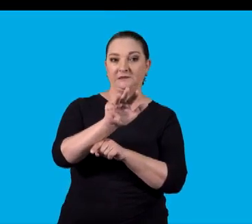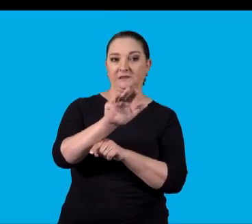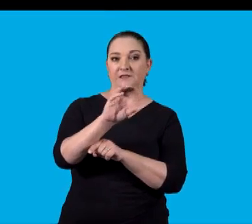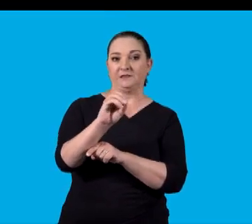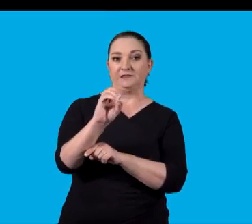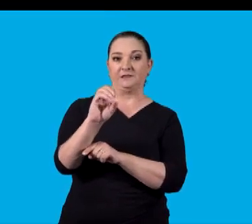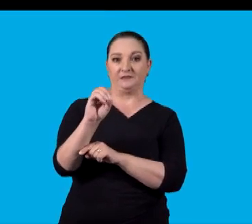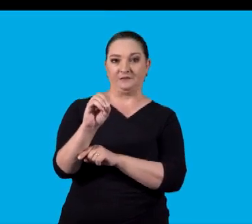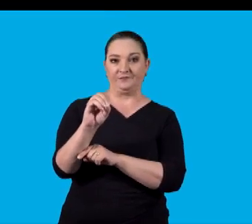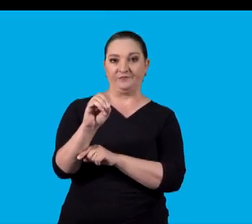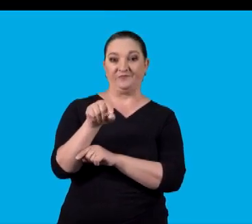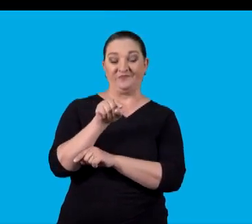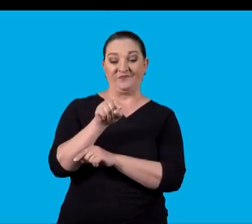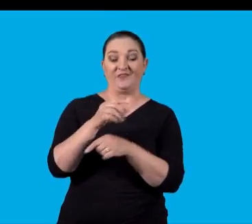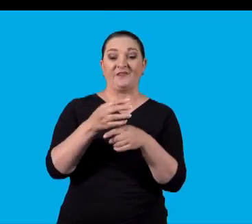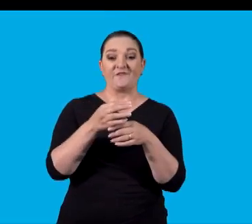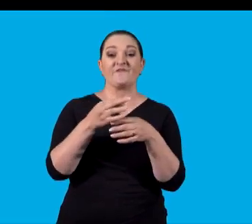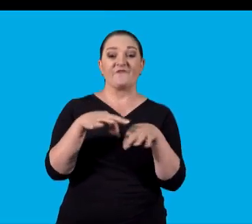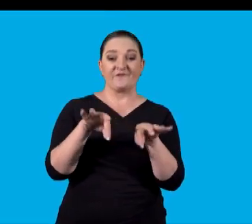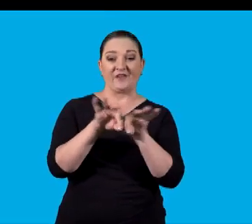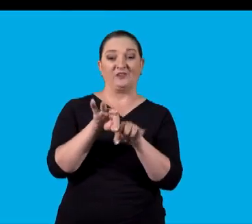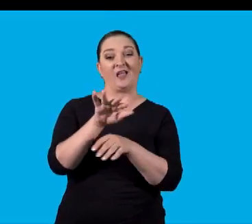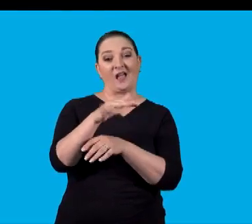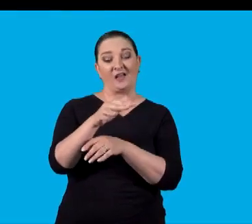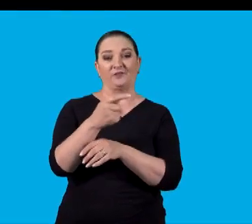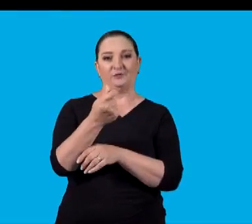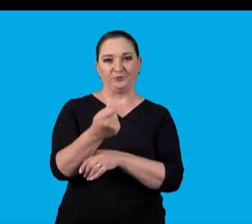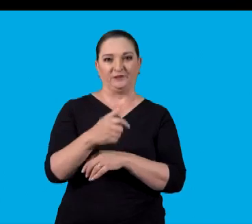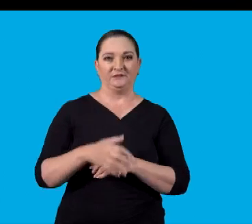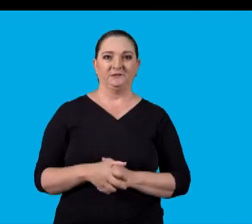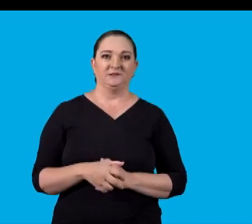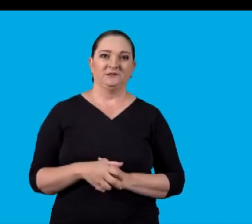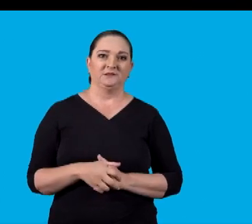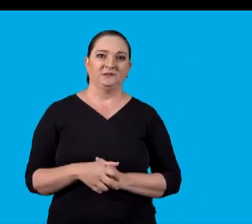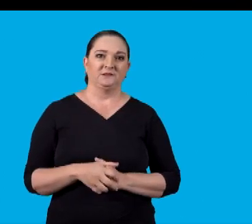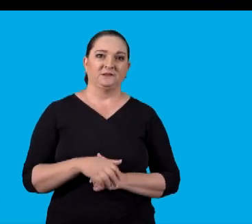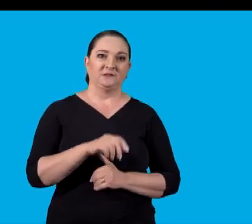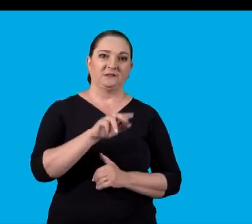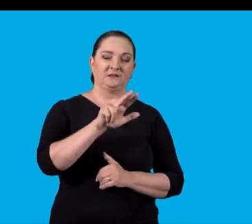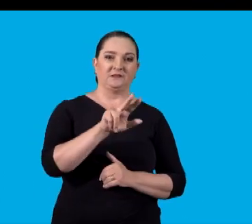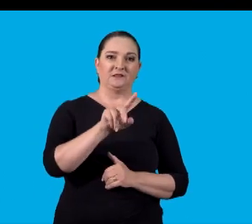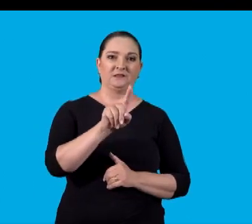819,000. So here they say the value of the shares, the average price is 910. So here I'm going to get my